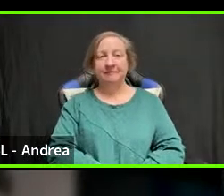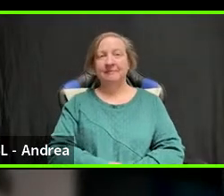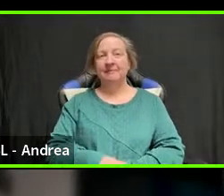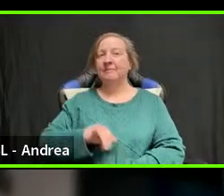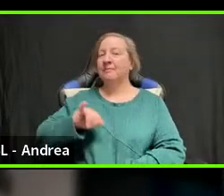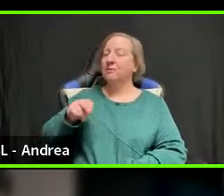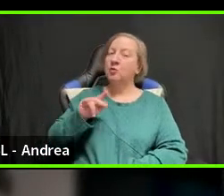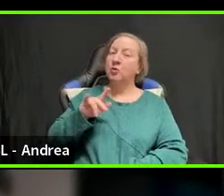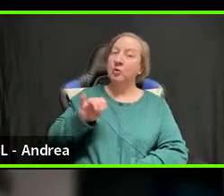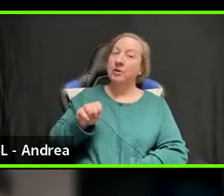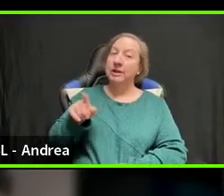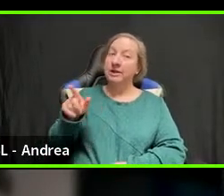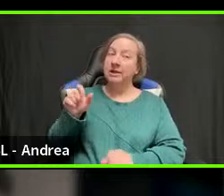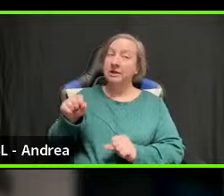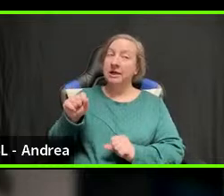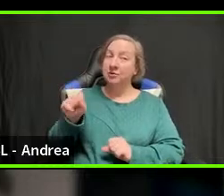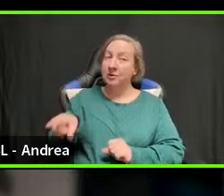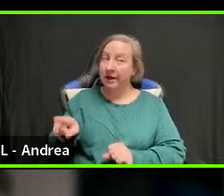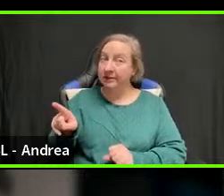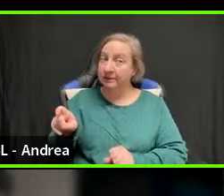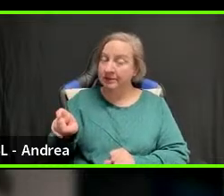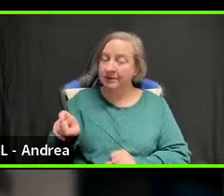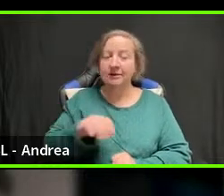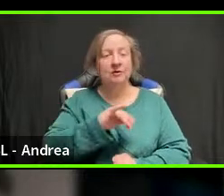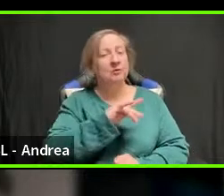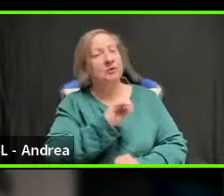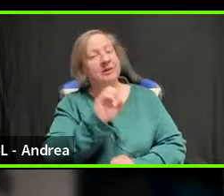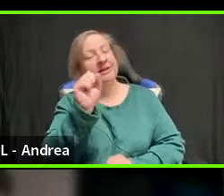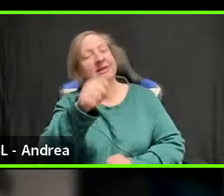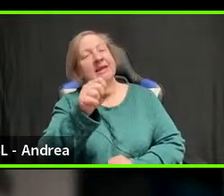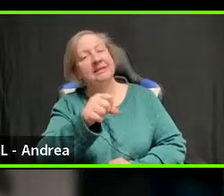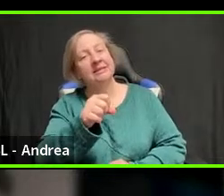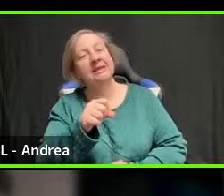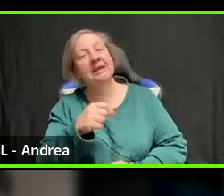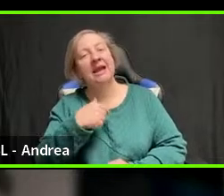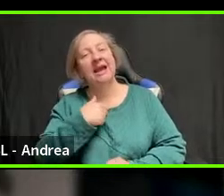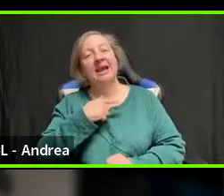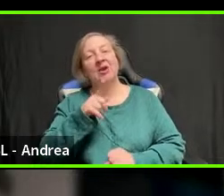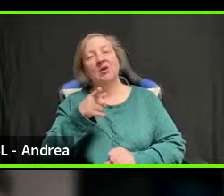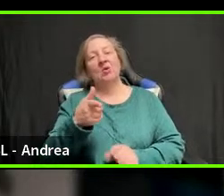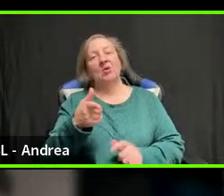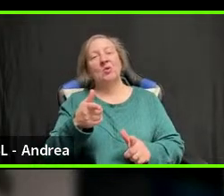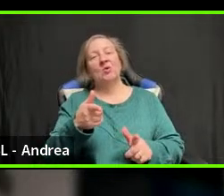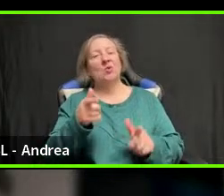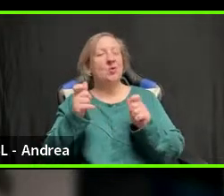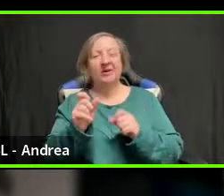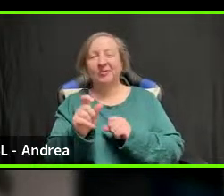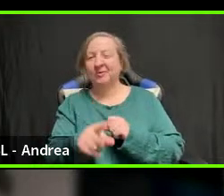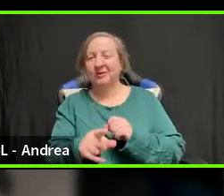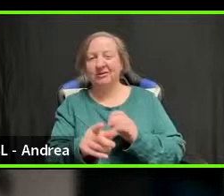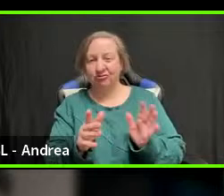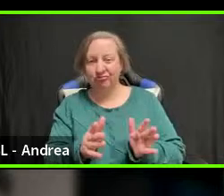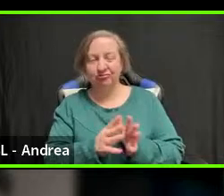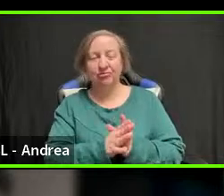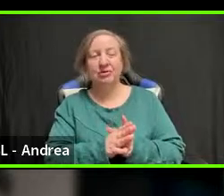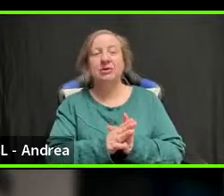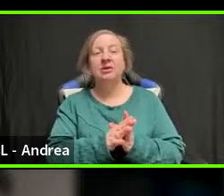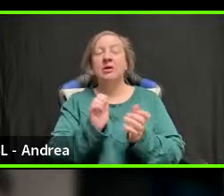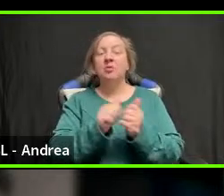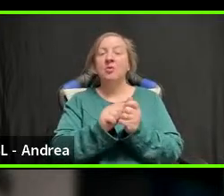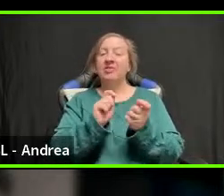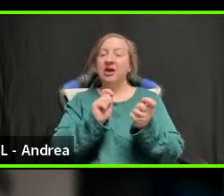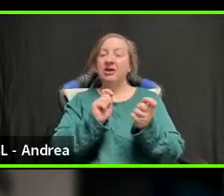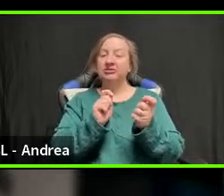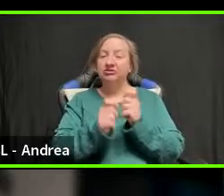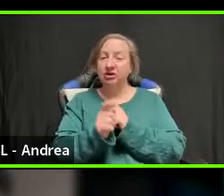Julie, are you in a place where you can ask a question? Yeah. I had a quick question. So with the adjustments that you